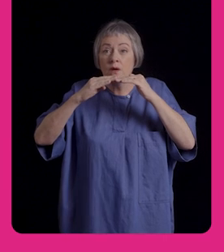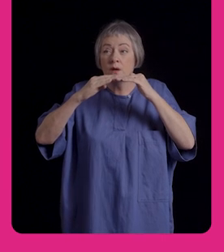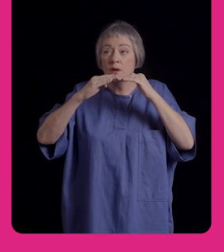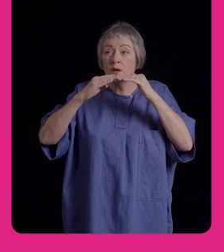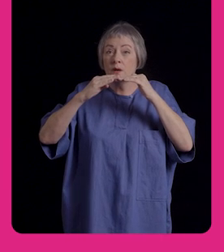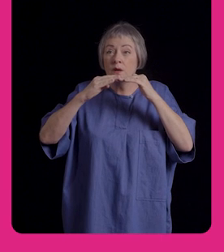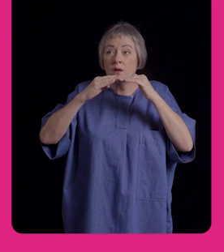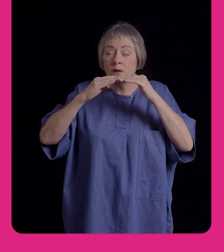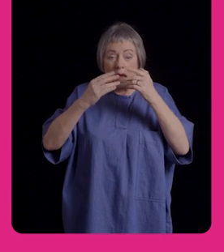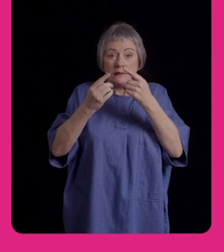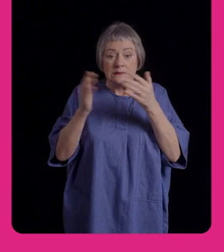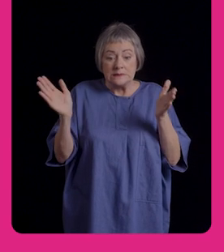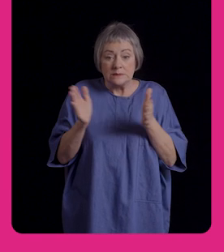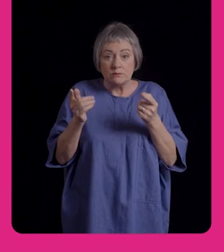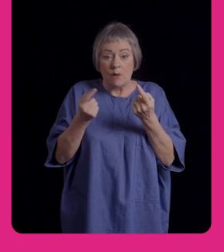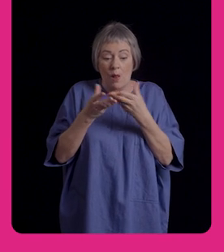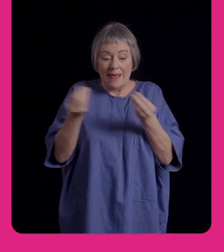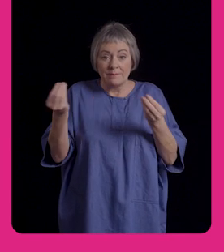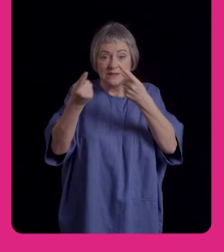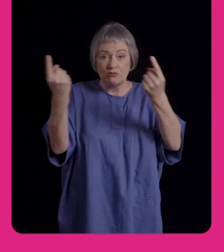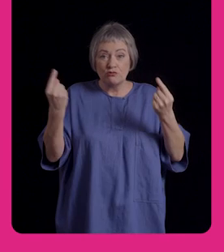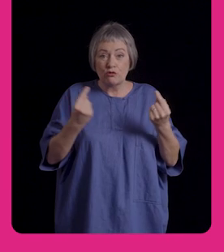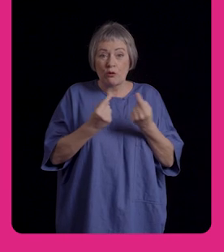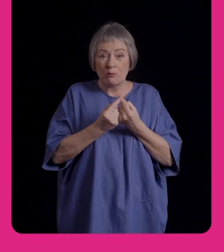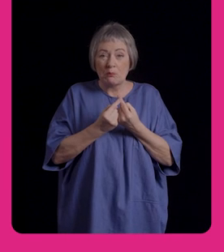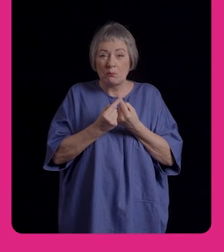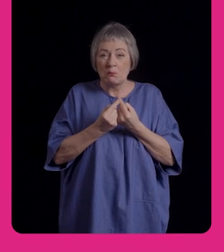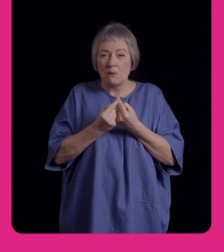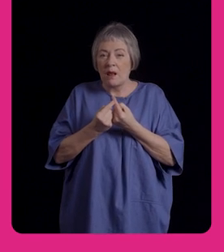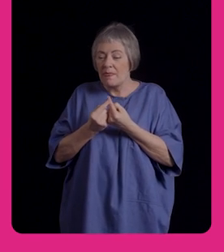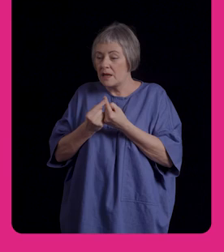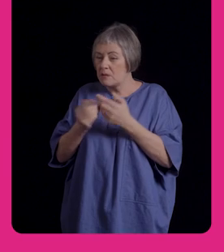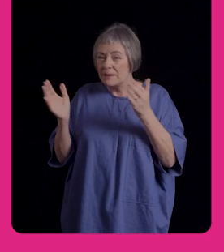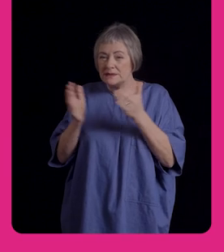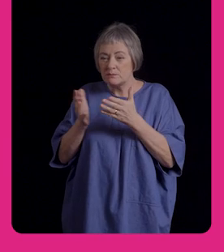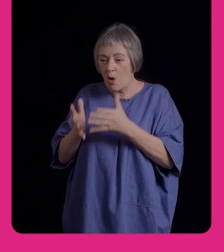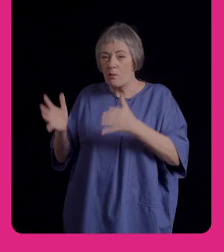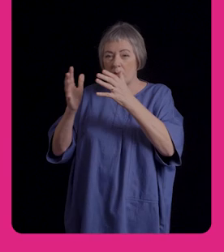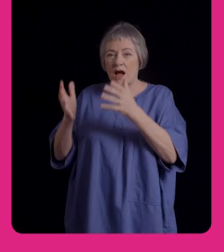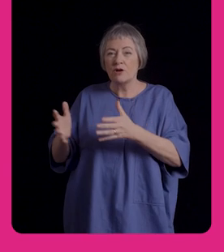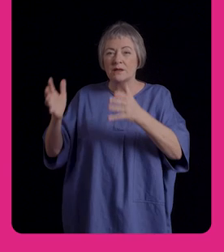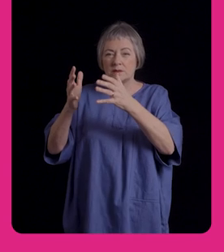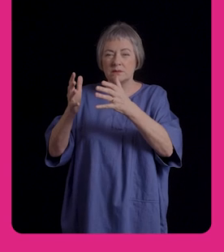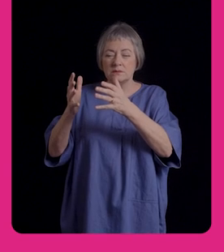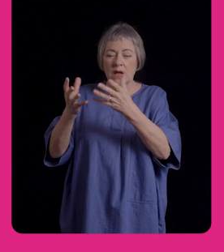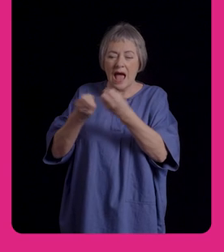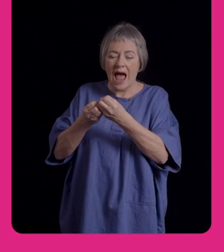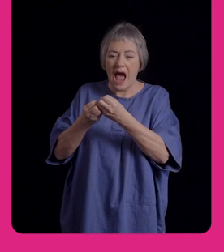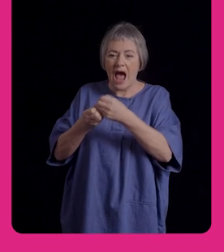is a small empty room, apart from a couple of other small barrels that look like they might contain